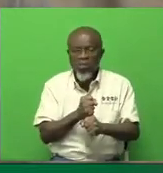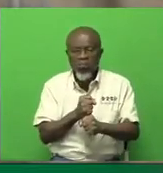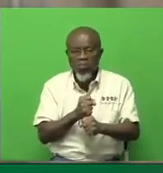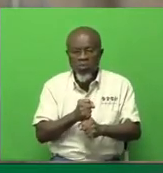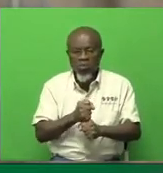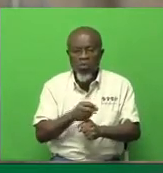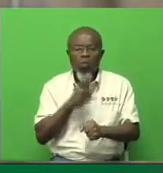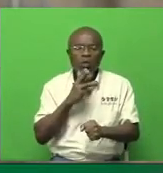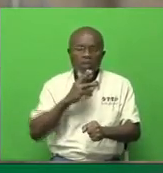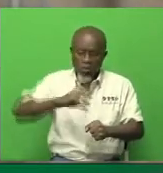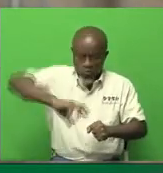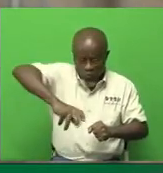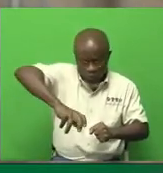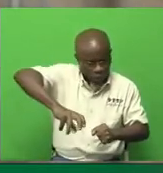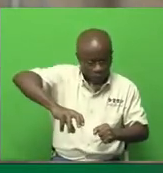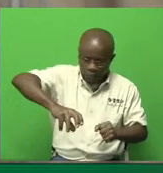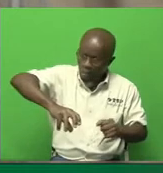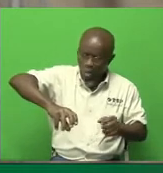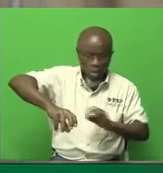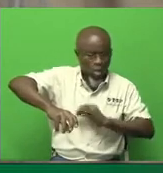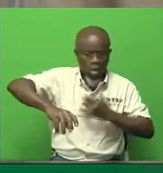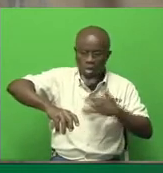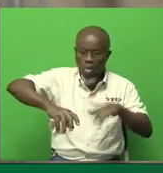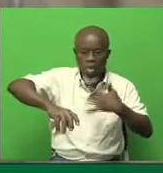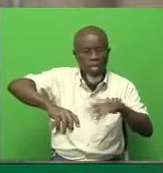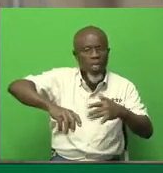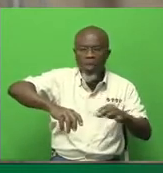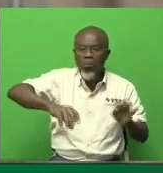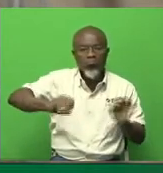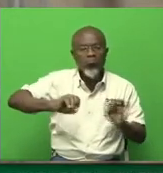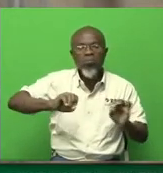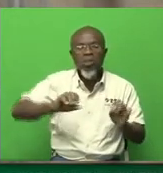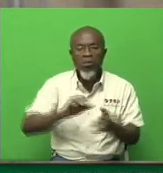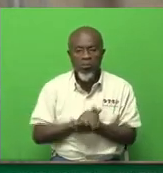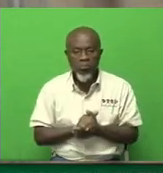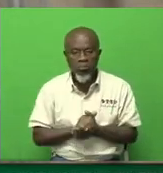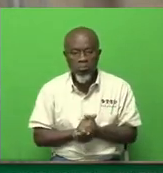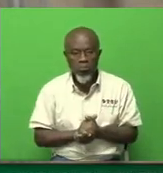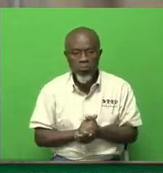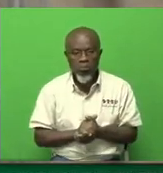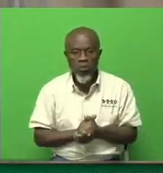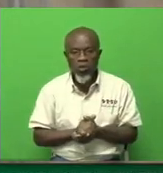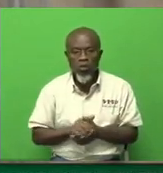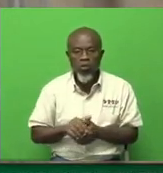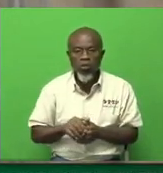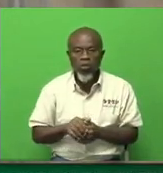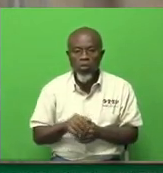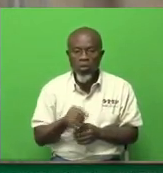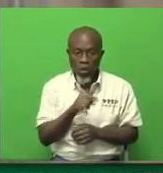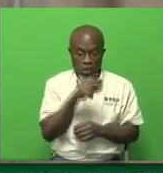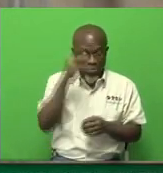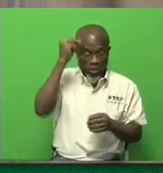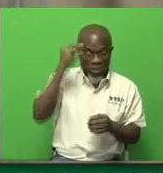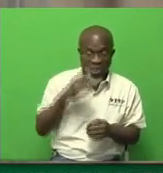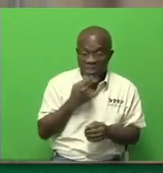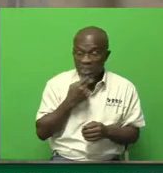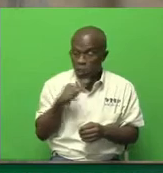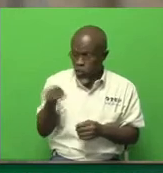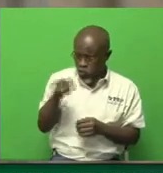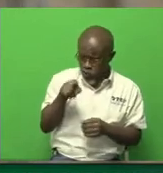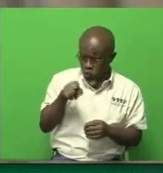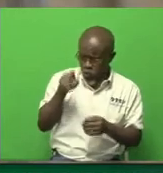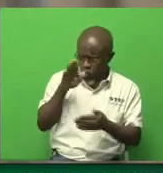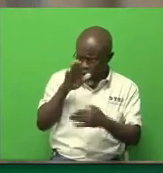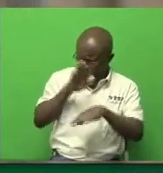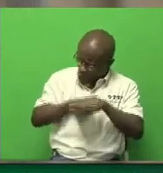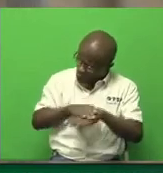we ask them and the minister got up and he said he said you are all or you are on a schedule and then we said